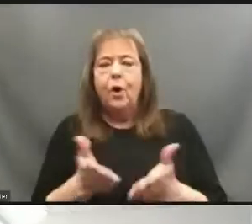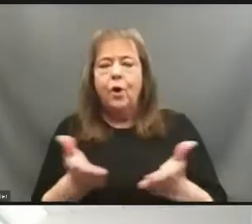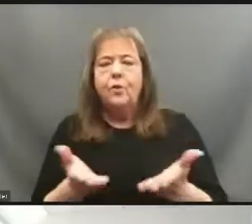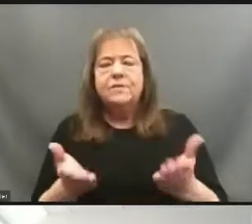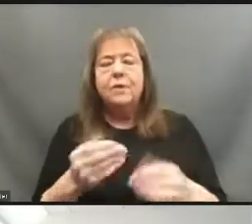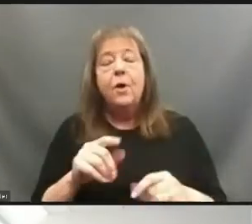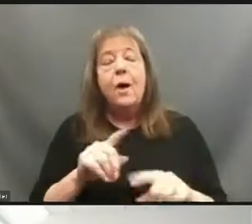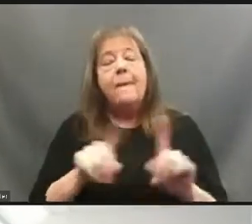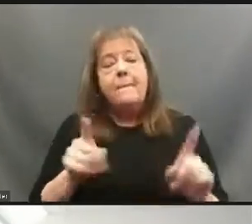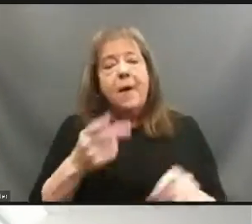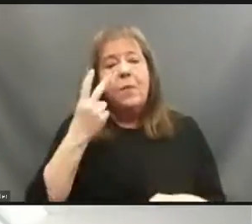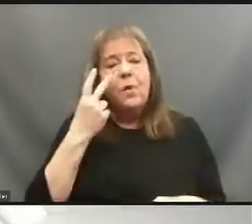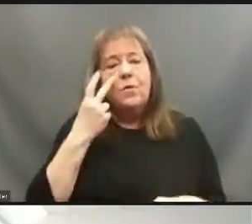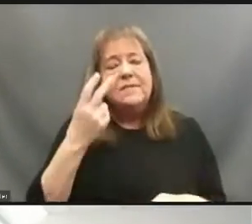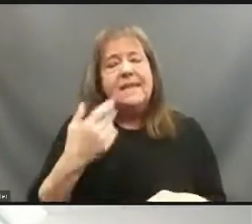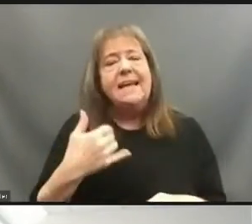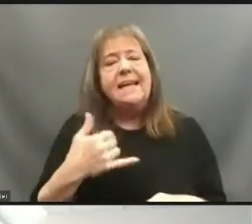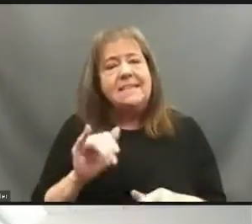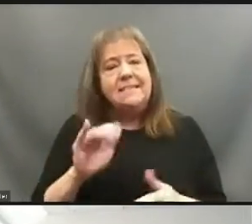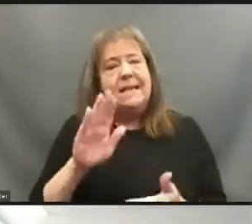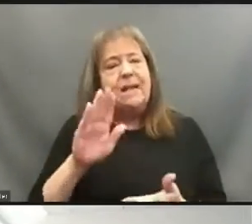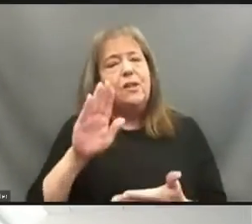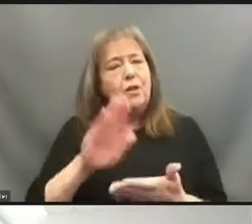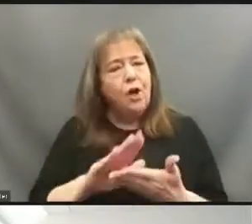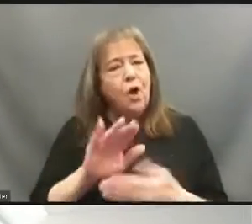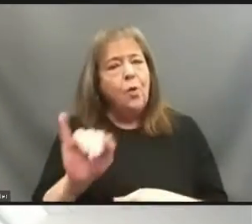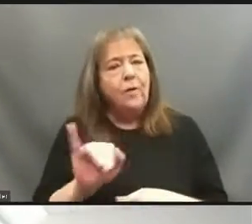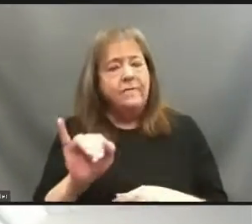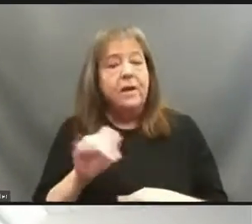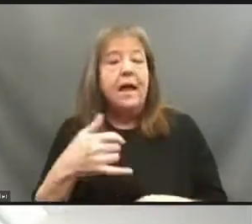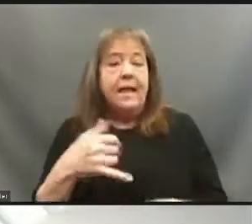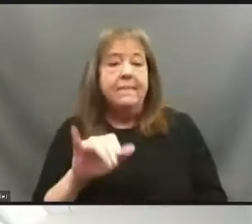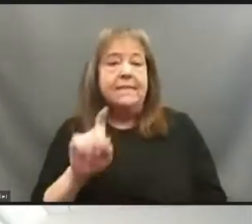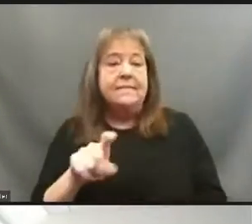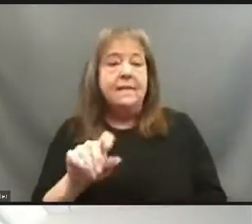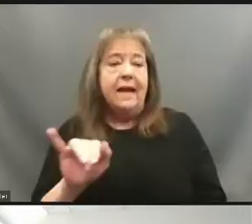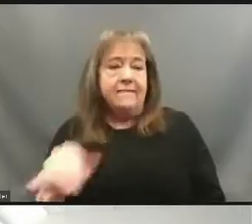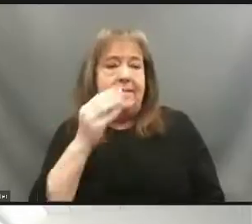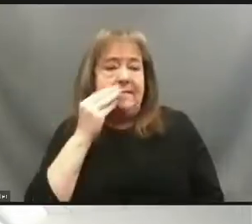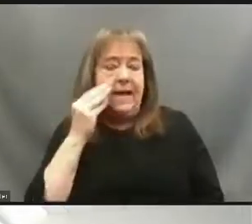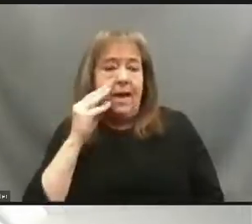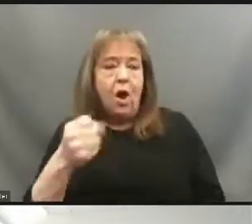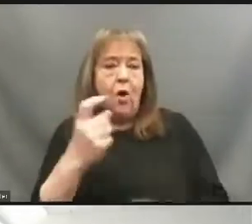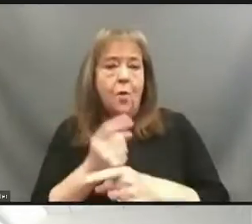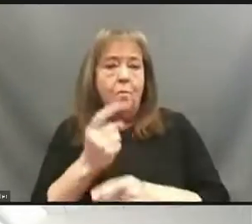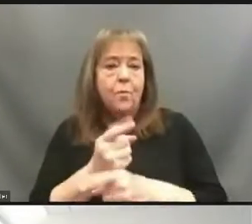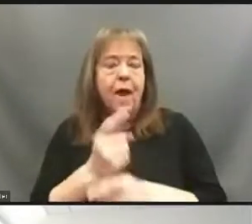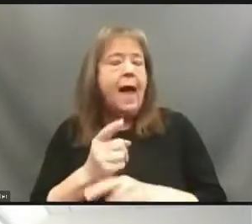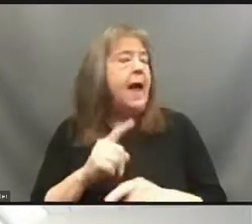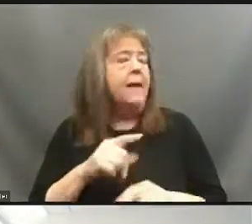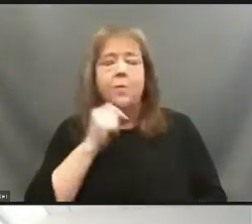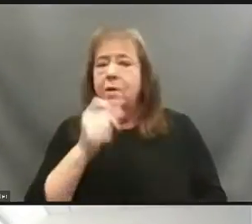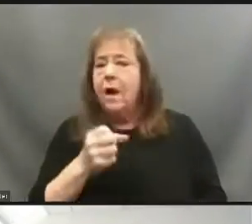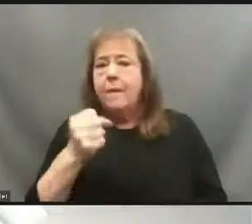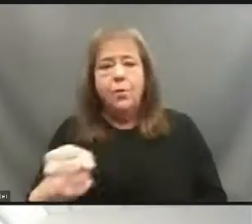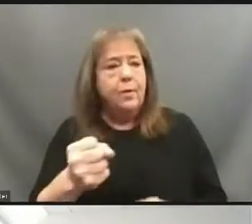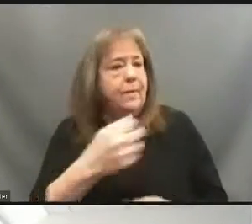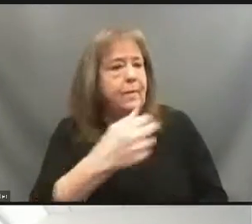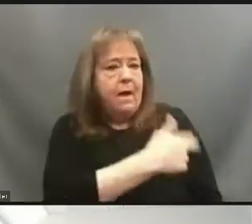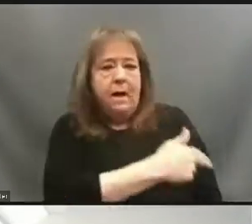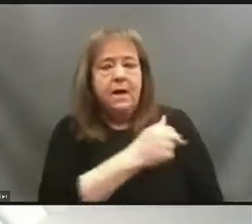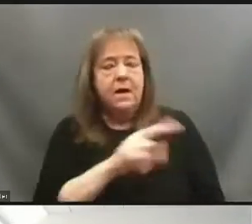very mild infection. We still have to quarantine them, but the infection tends to be very mild and we're not hospitalizing any of those